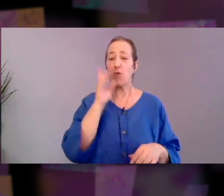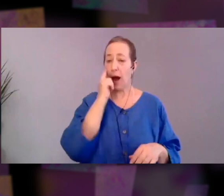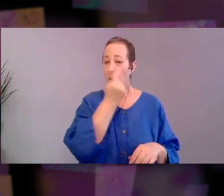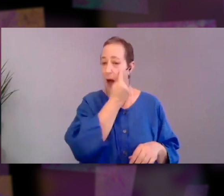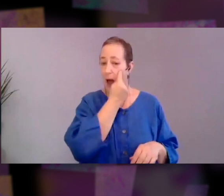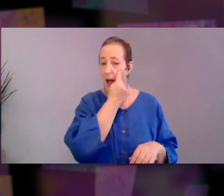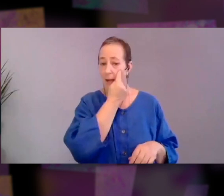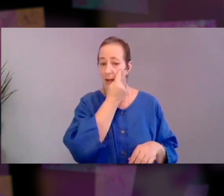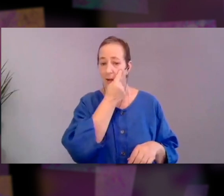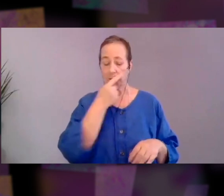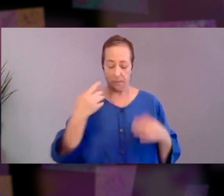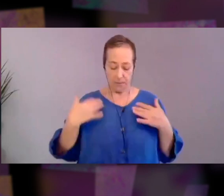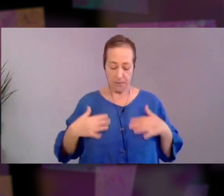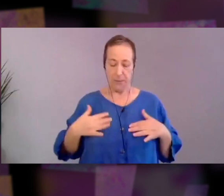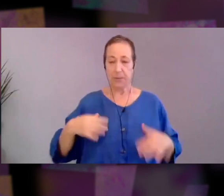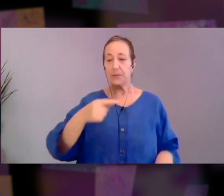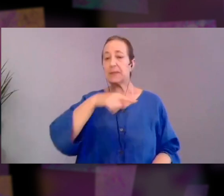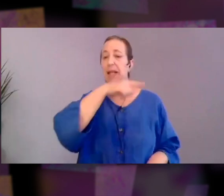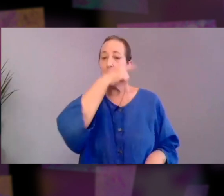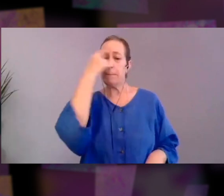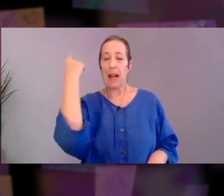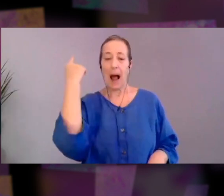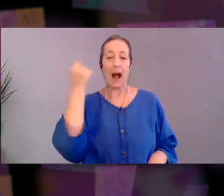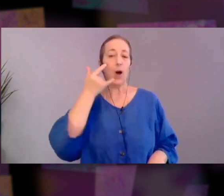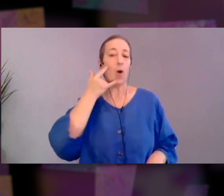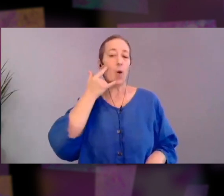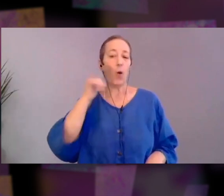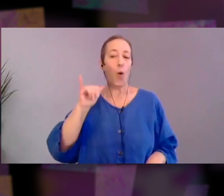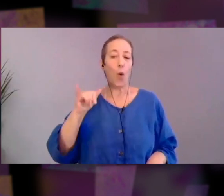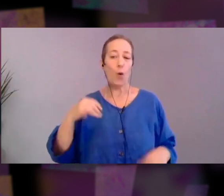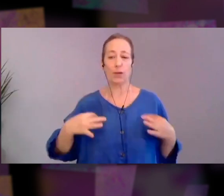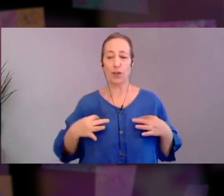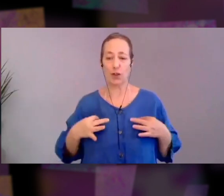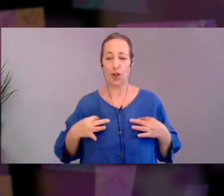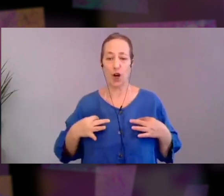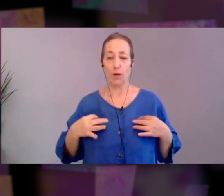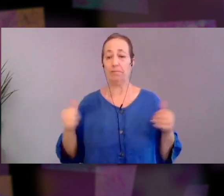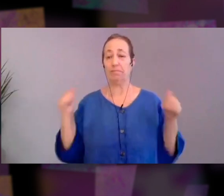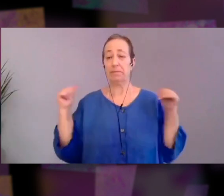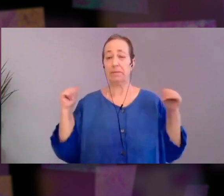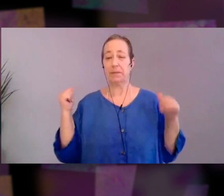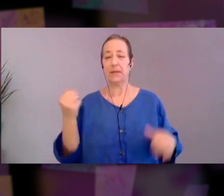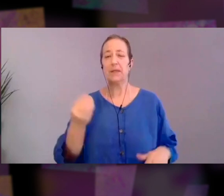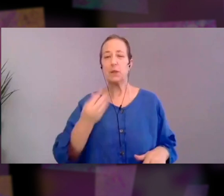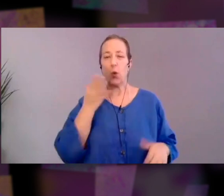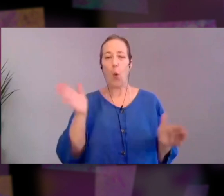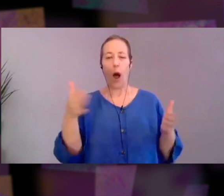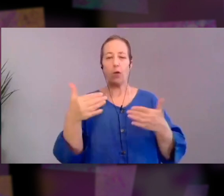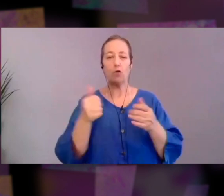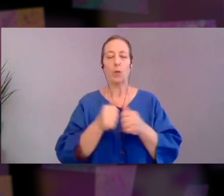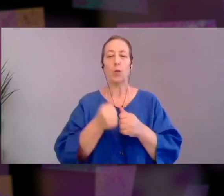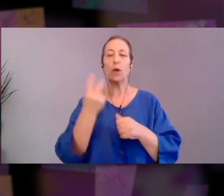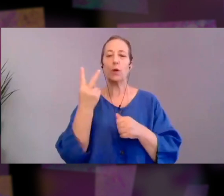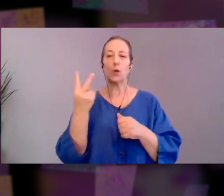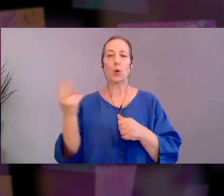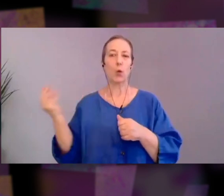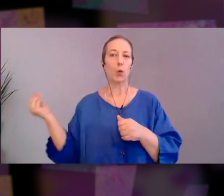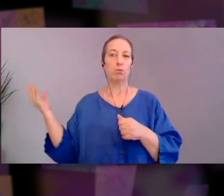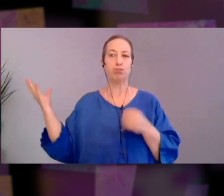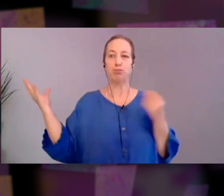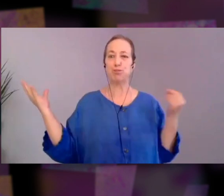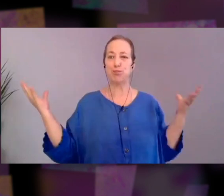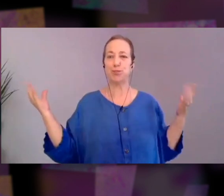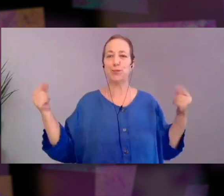and gold patterned shirt, and I'm sitting in a white room with two bright green plants behind me.